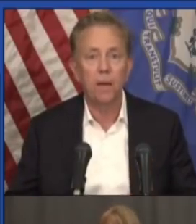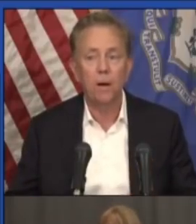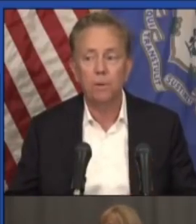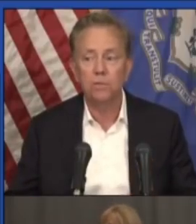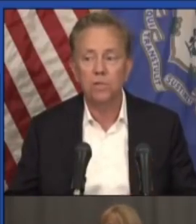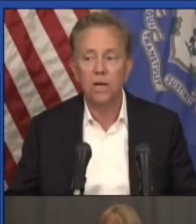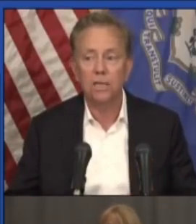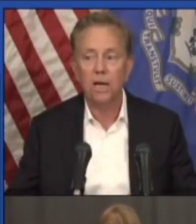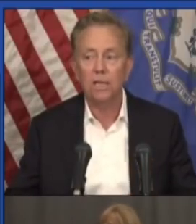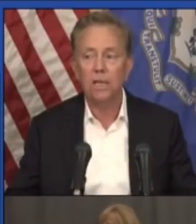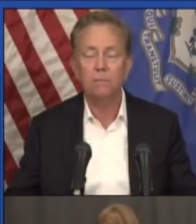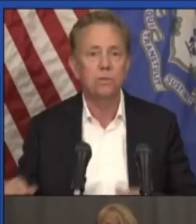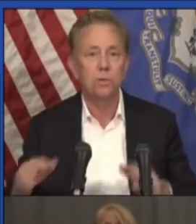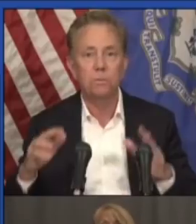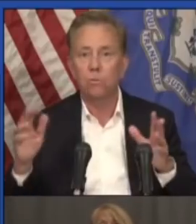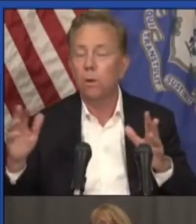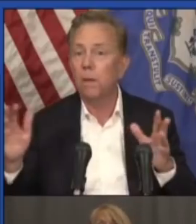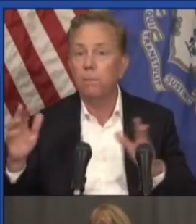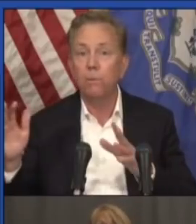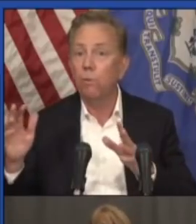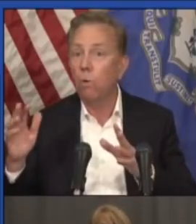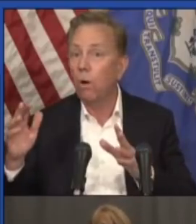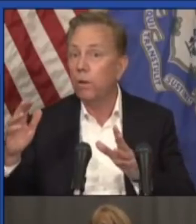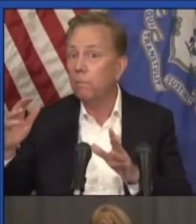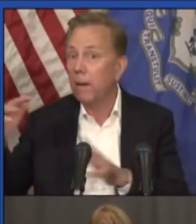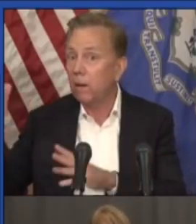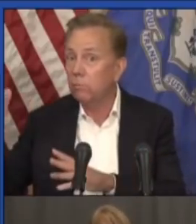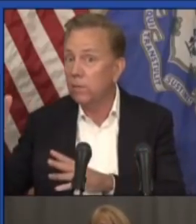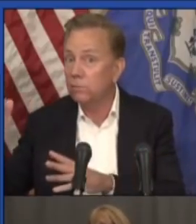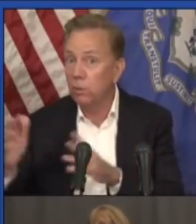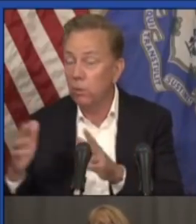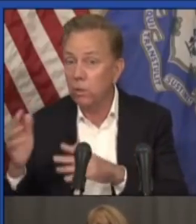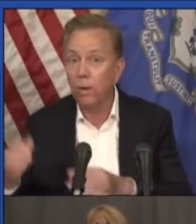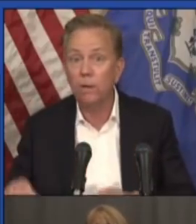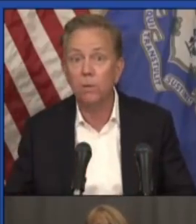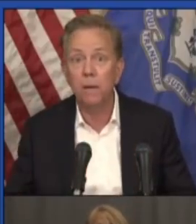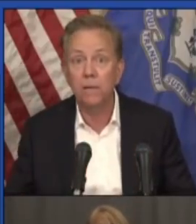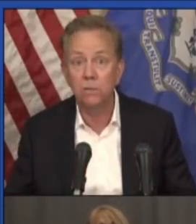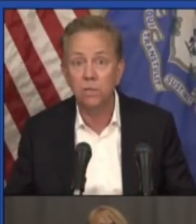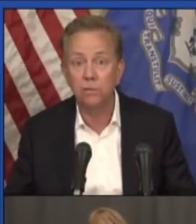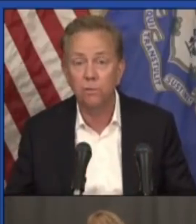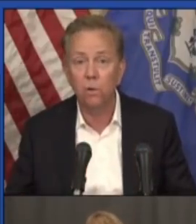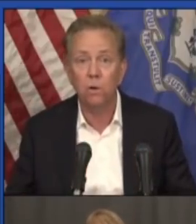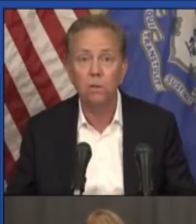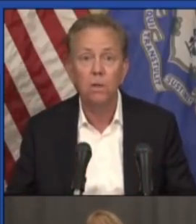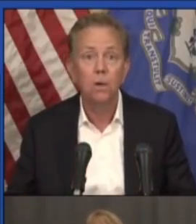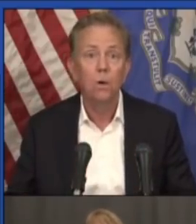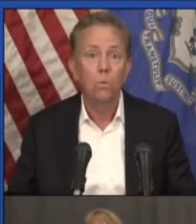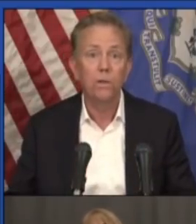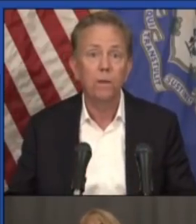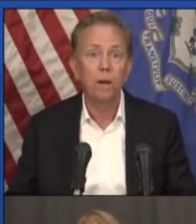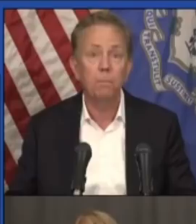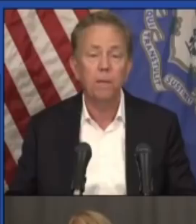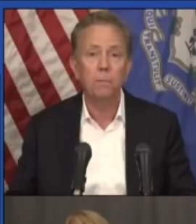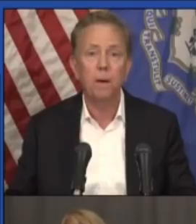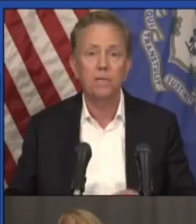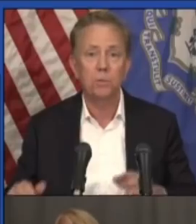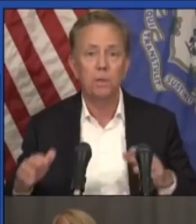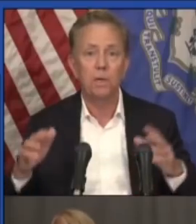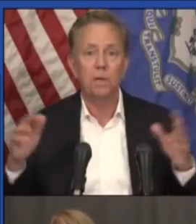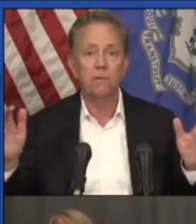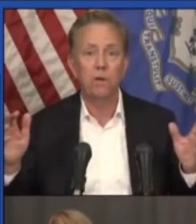from Albert and Scott Gottlieb in terms of what maybe we worry about as we look around the bend to this fall. One thing might